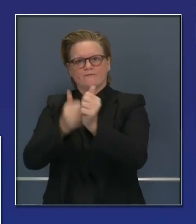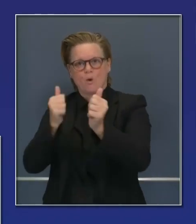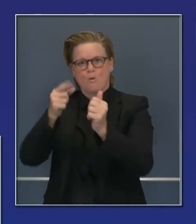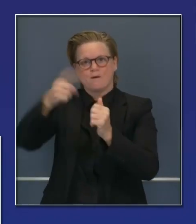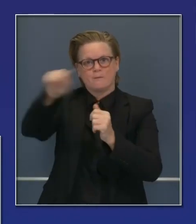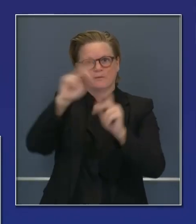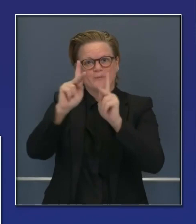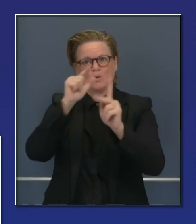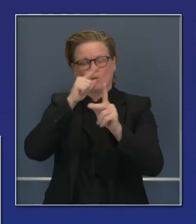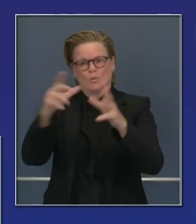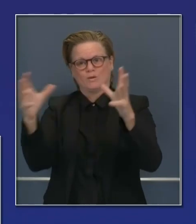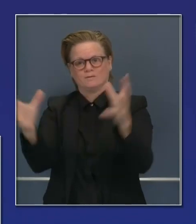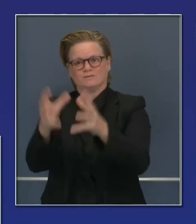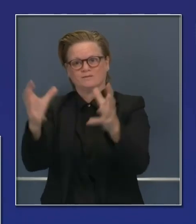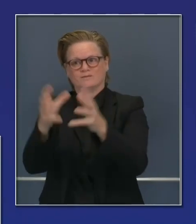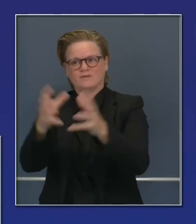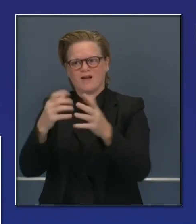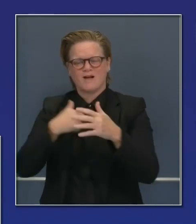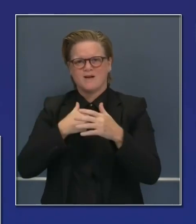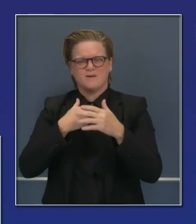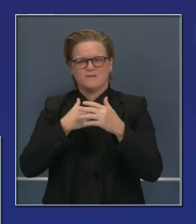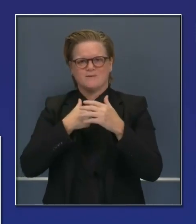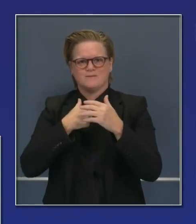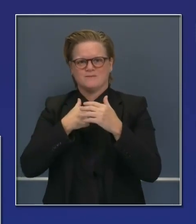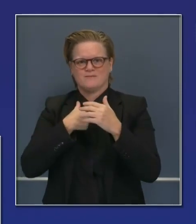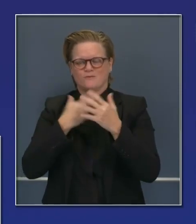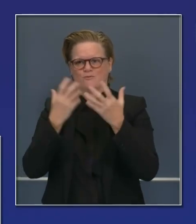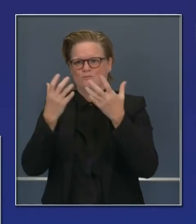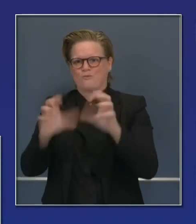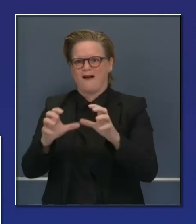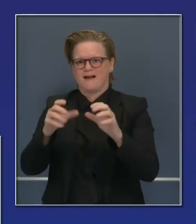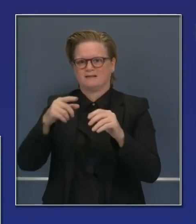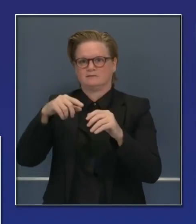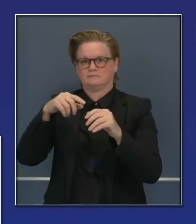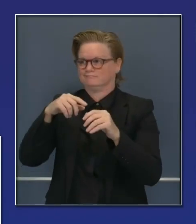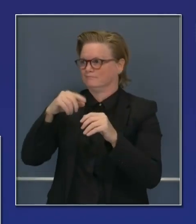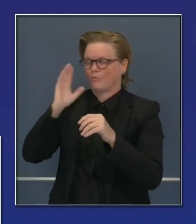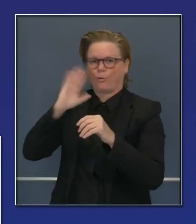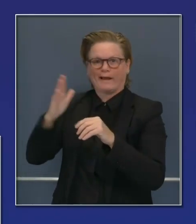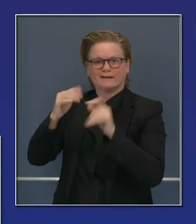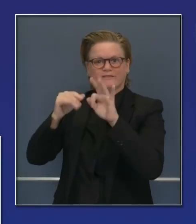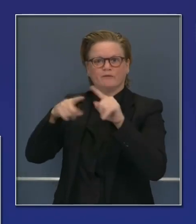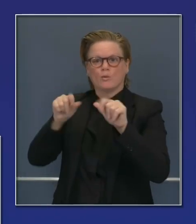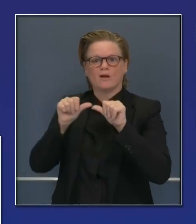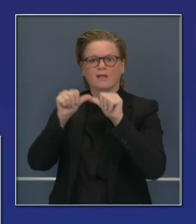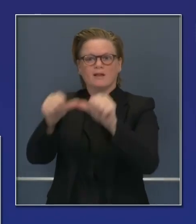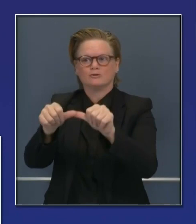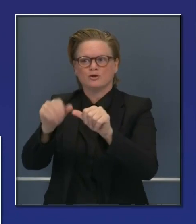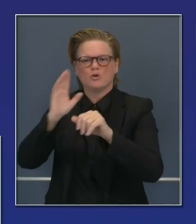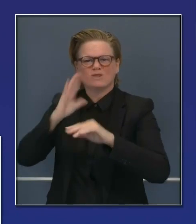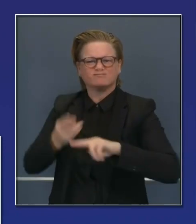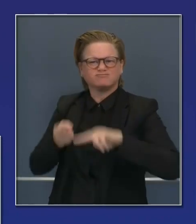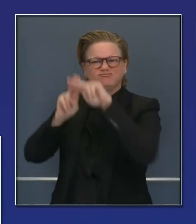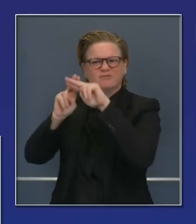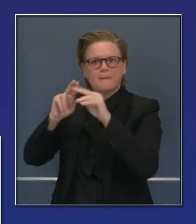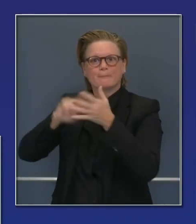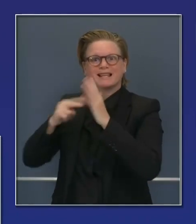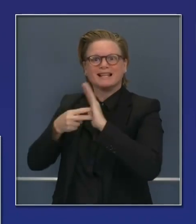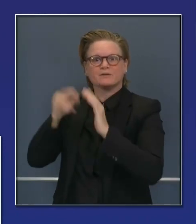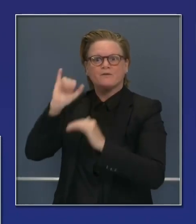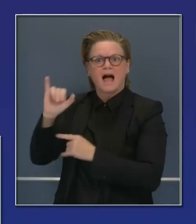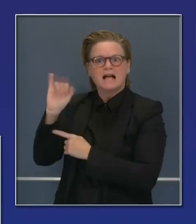retail activity that actually would induce more mixing, not less. Thus, the decision by our health professionals and our